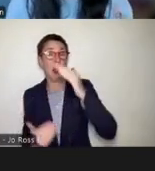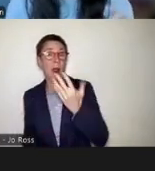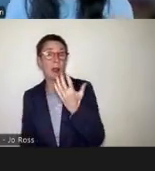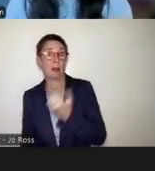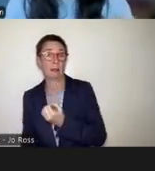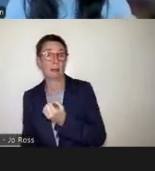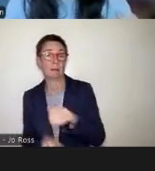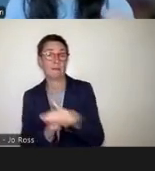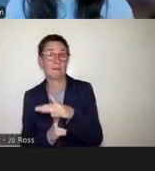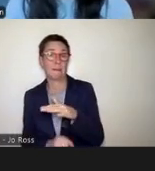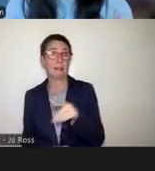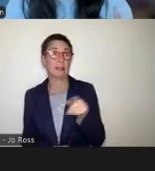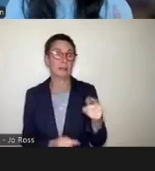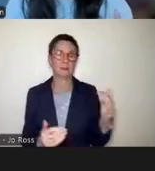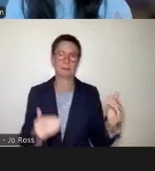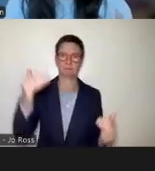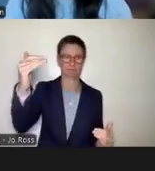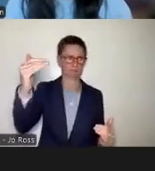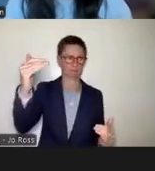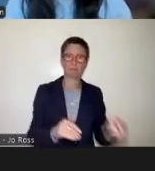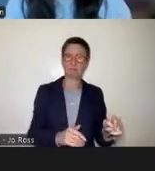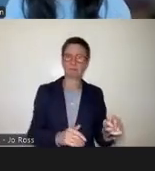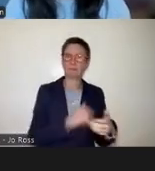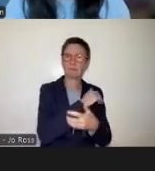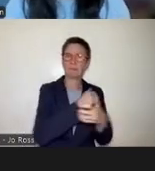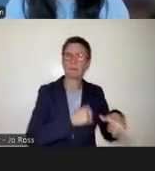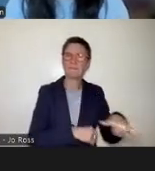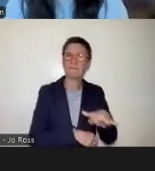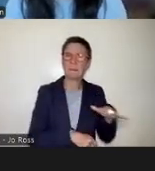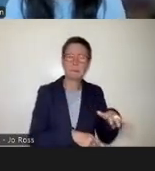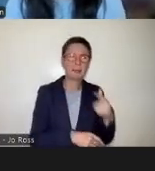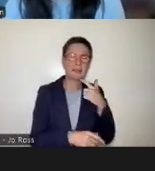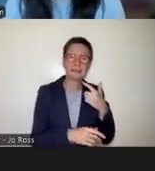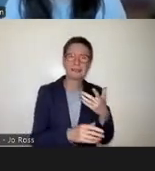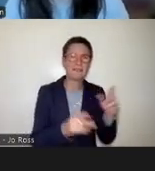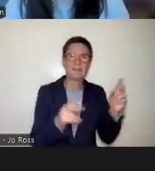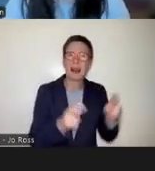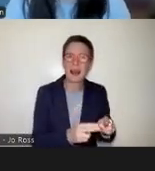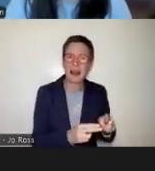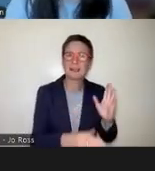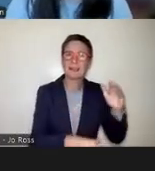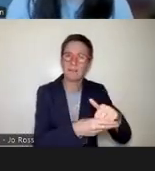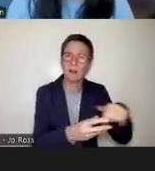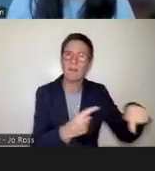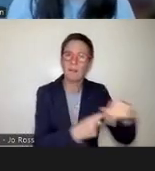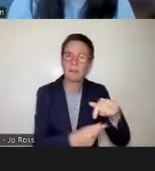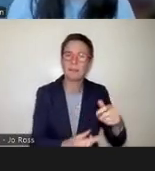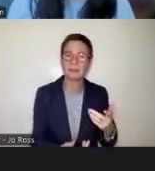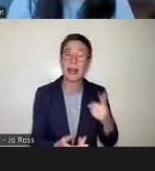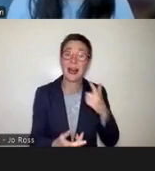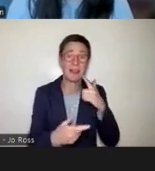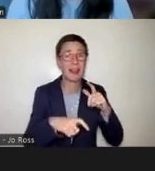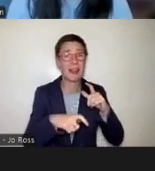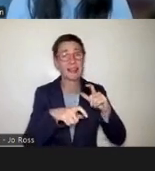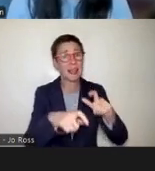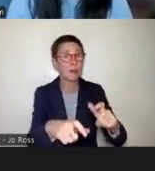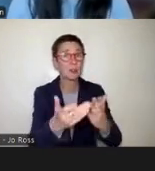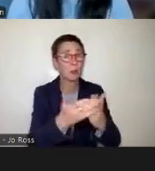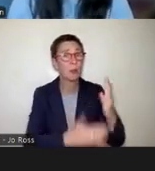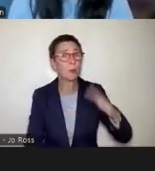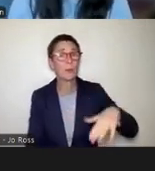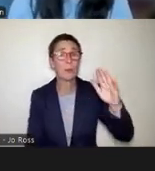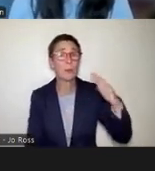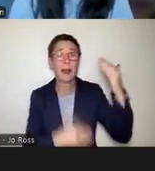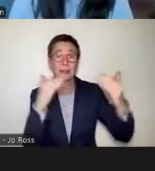from engagement in arts and culture as children and then into those careers as adults. It's something that when we've worked